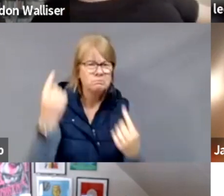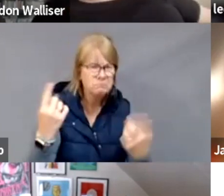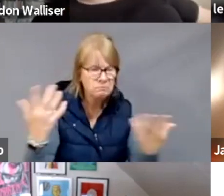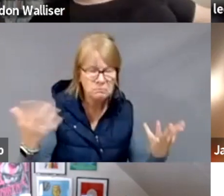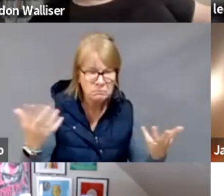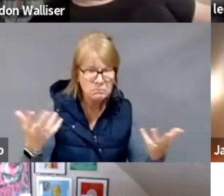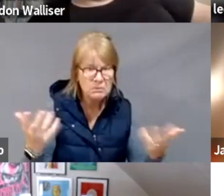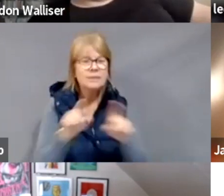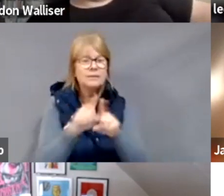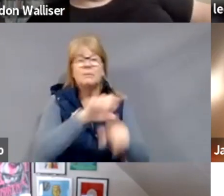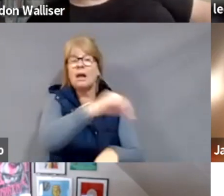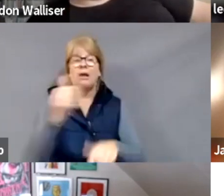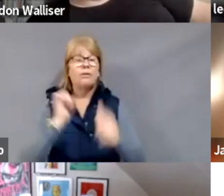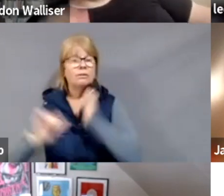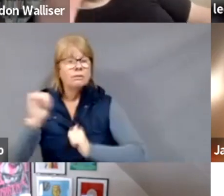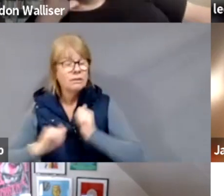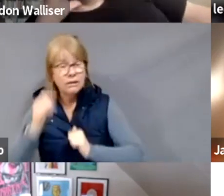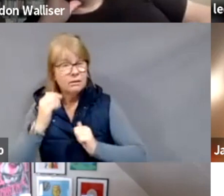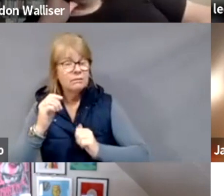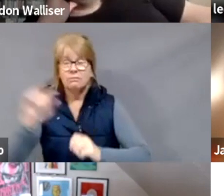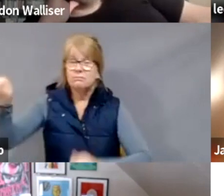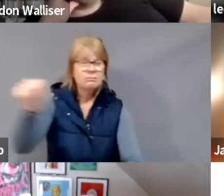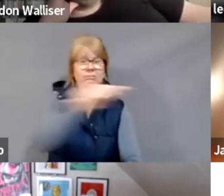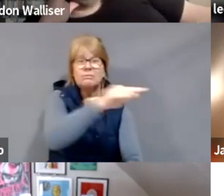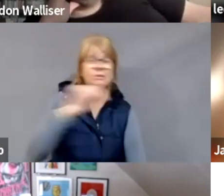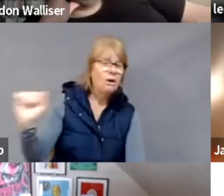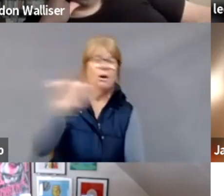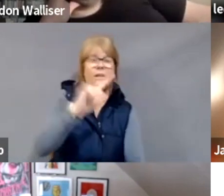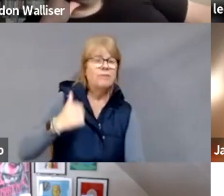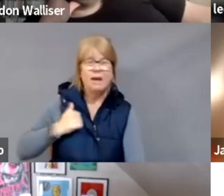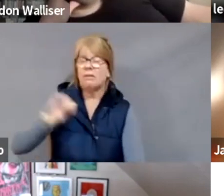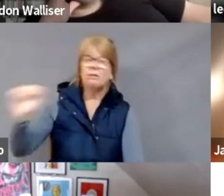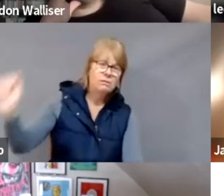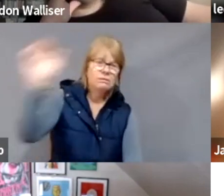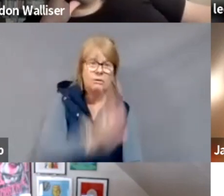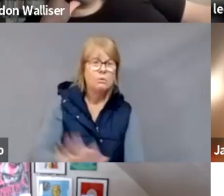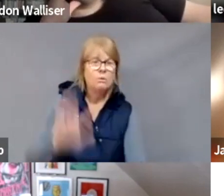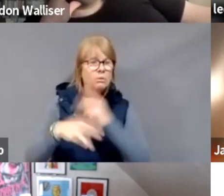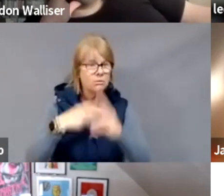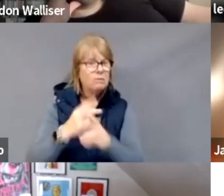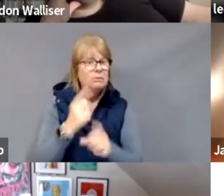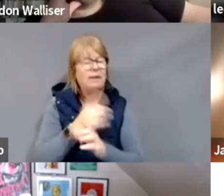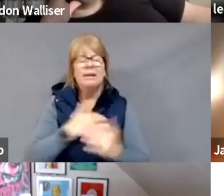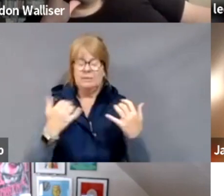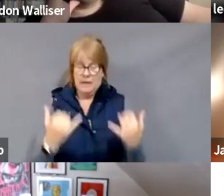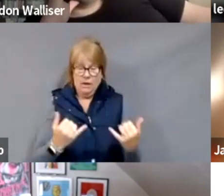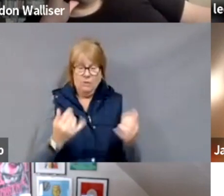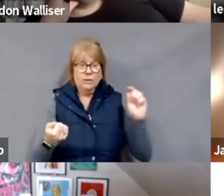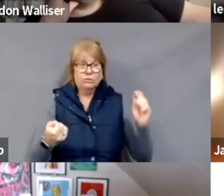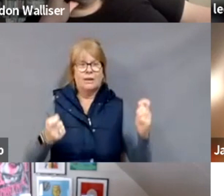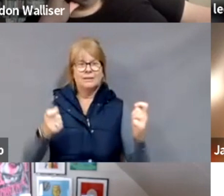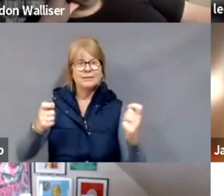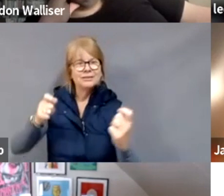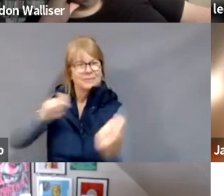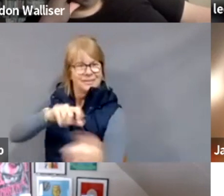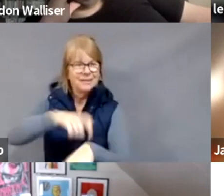arts organization for the last few years. And that transitional point that we're in right now is really